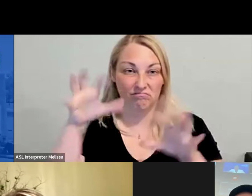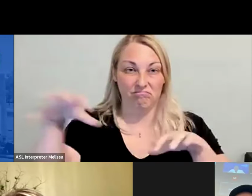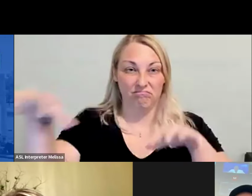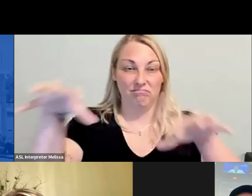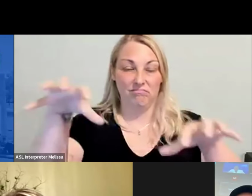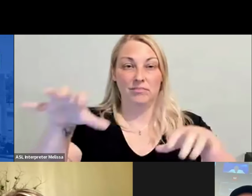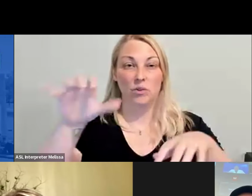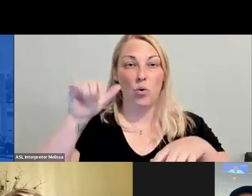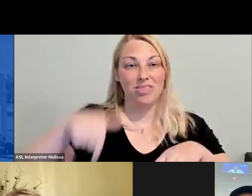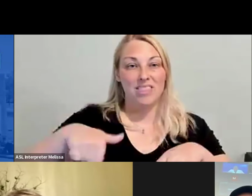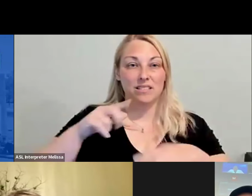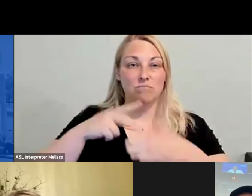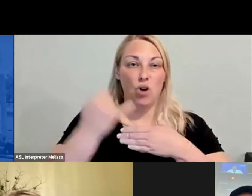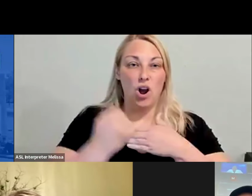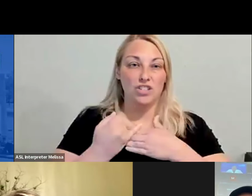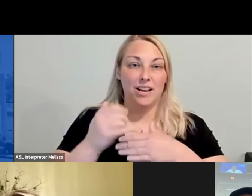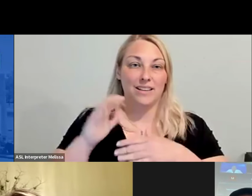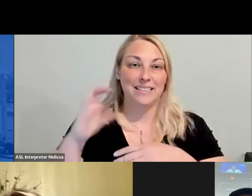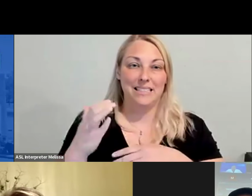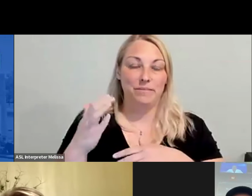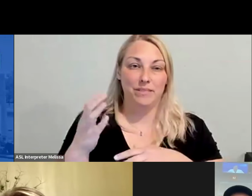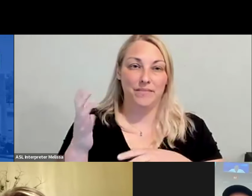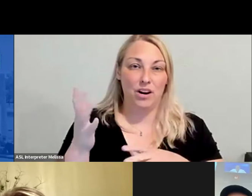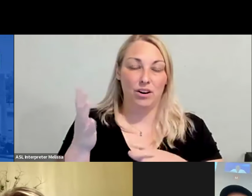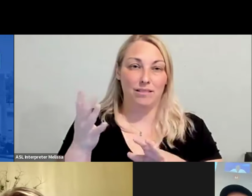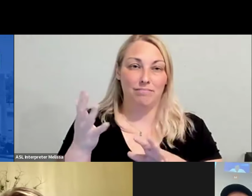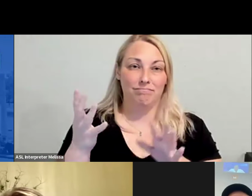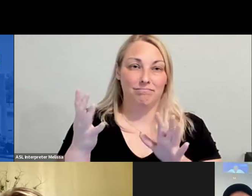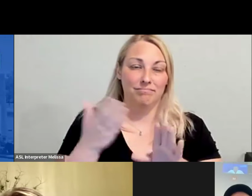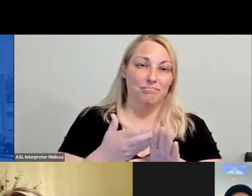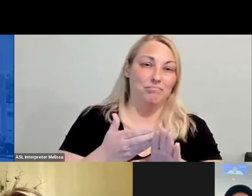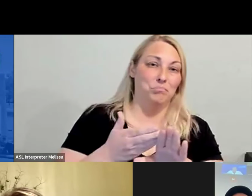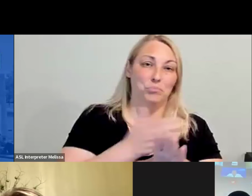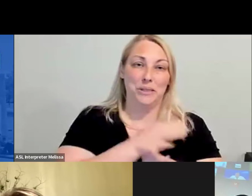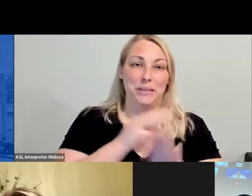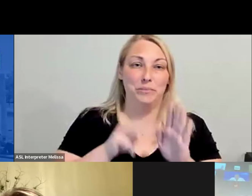Can you answer to that comment? Yes, I mean, obviously,